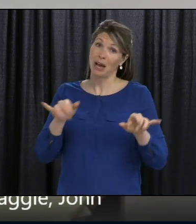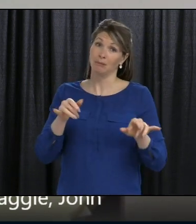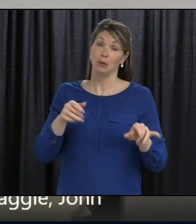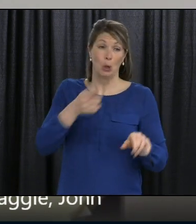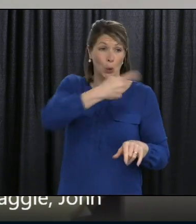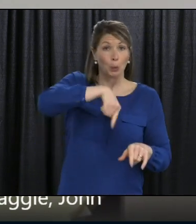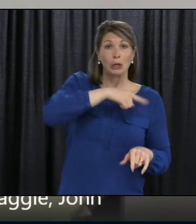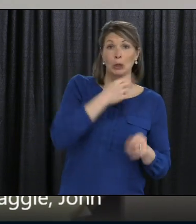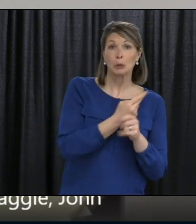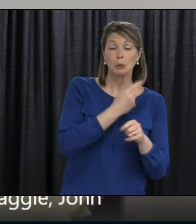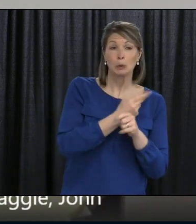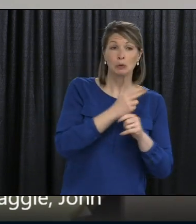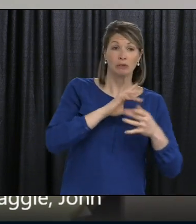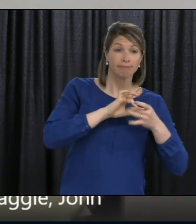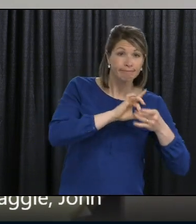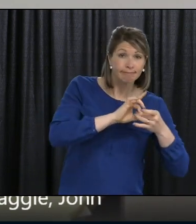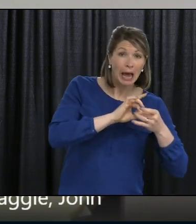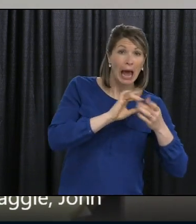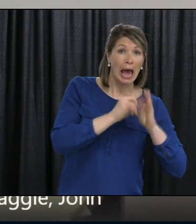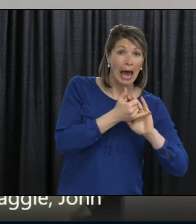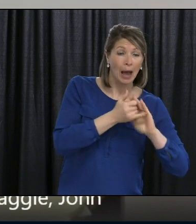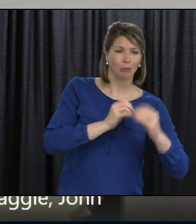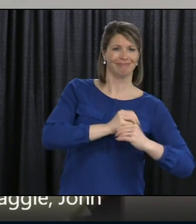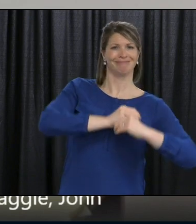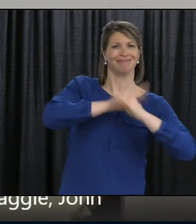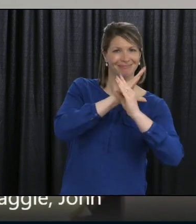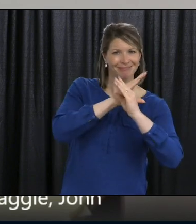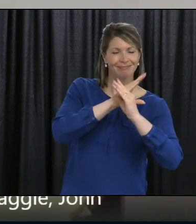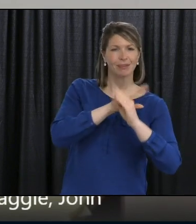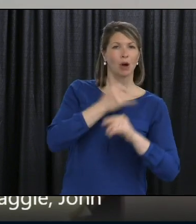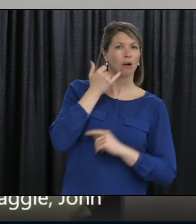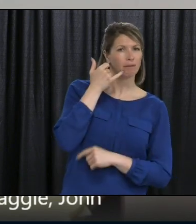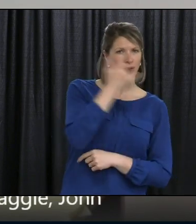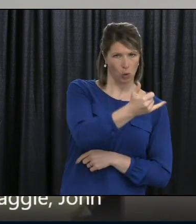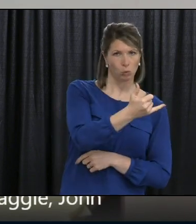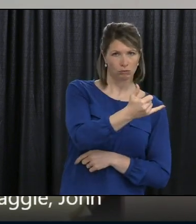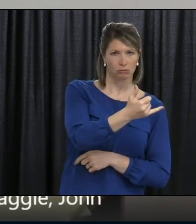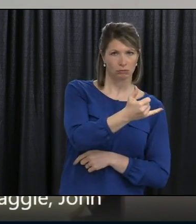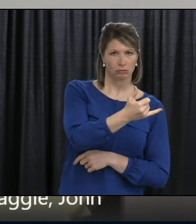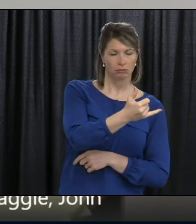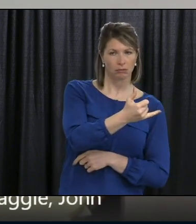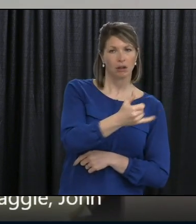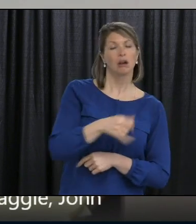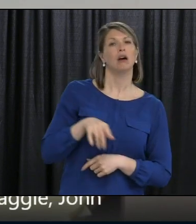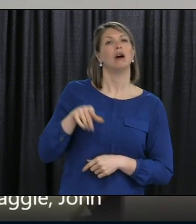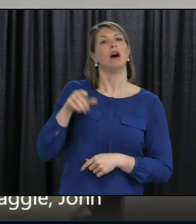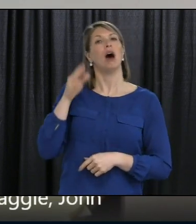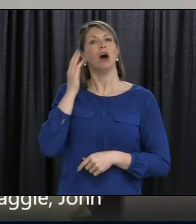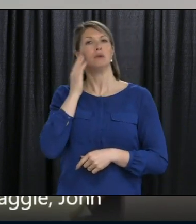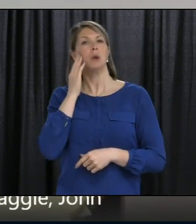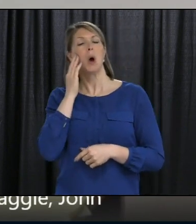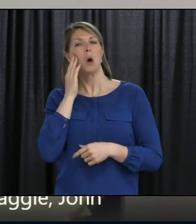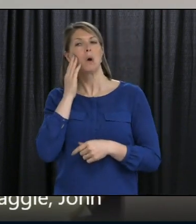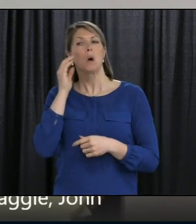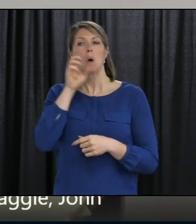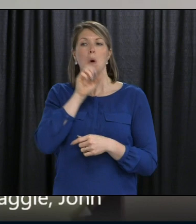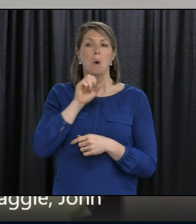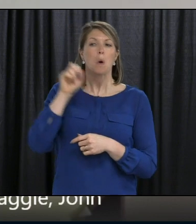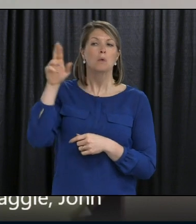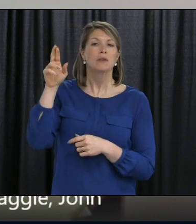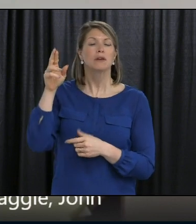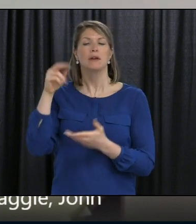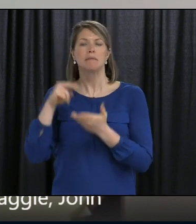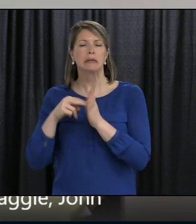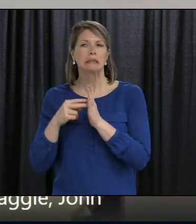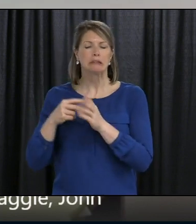Skype and the telephone, acknowledging that people who, as they get older, may have some significant difficulties with that. We're